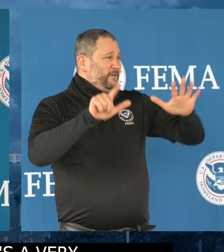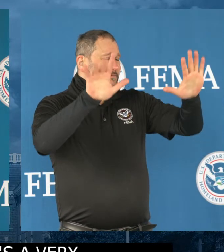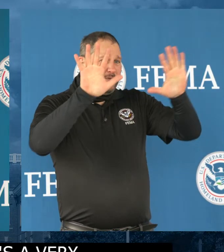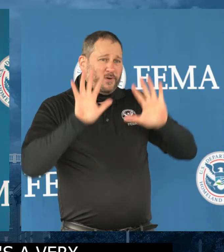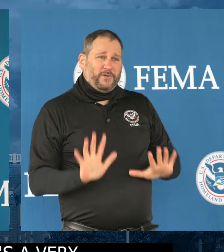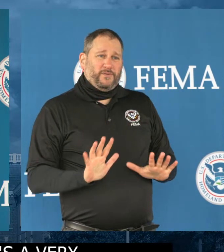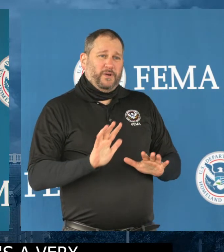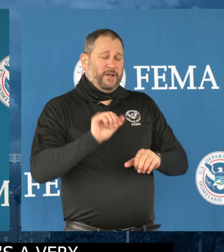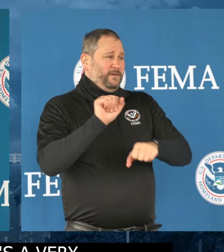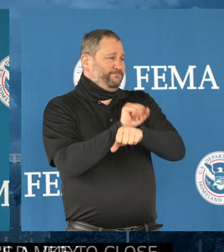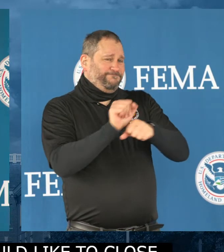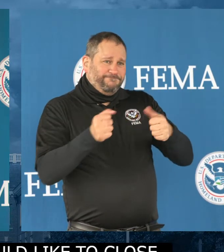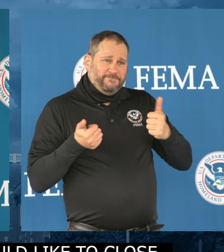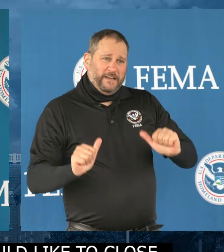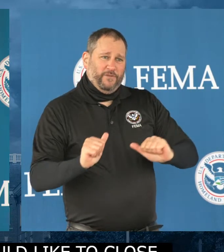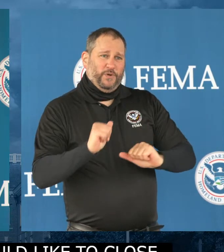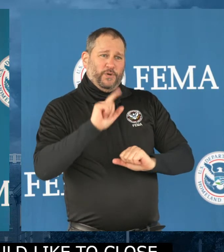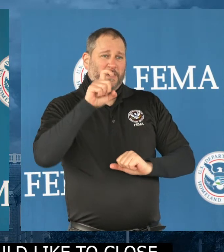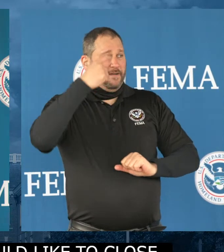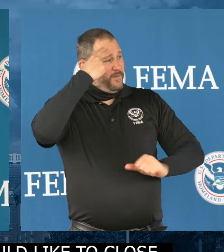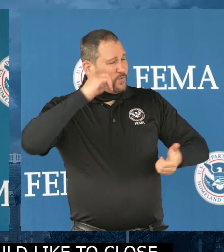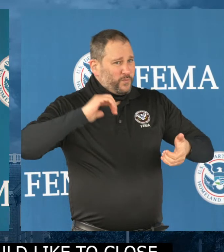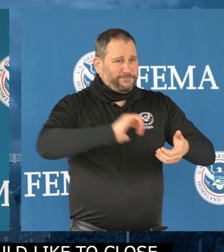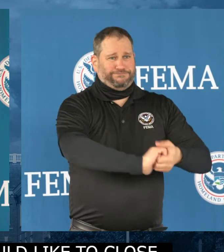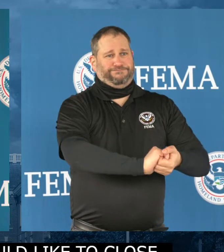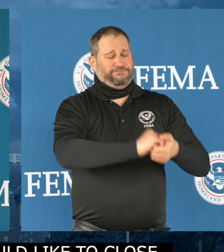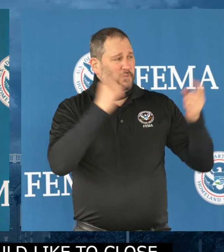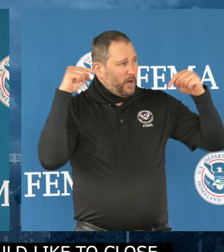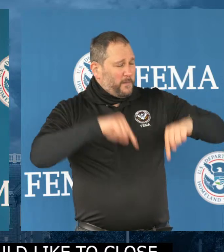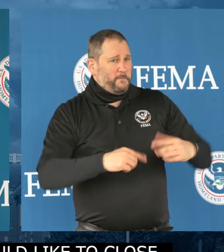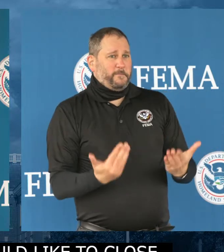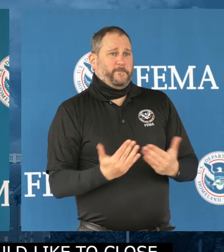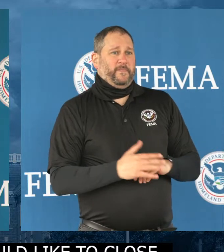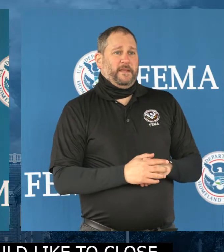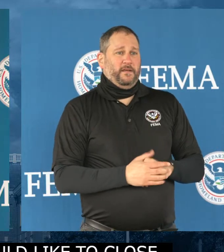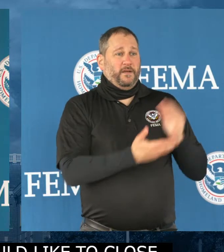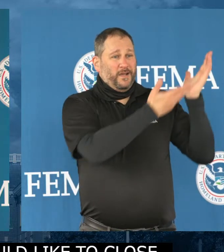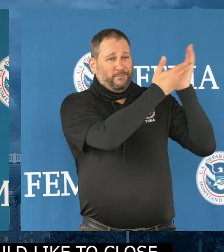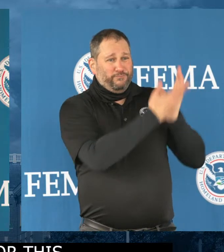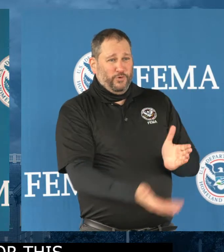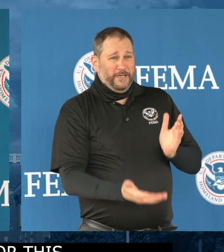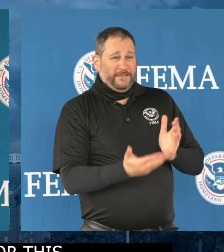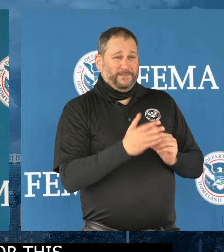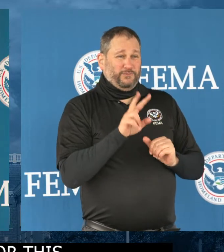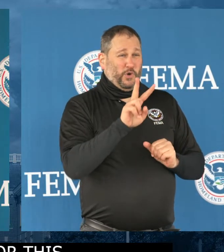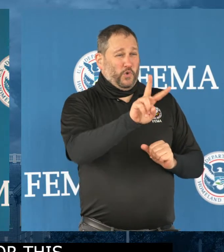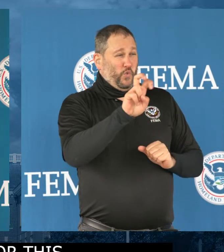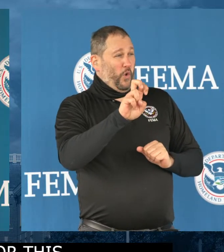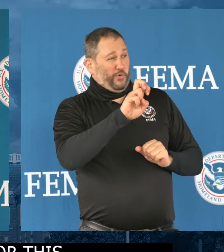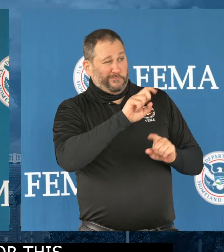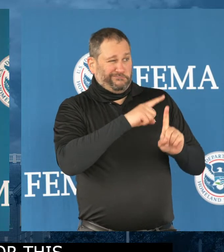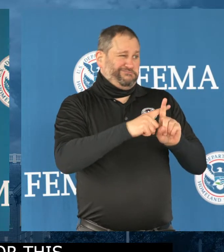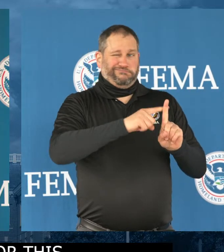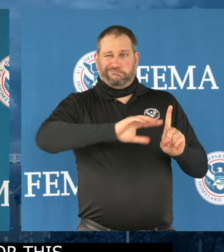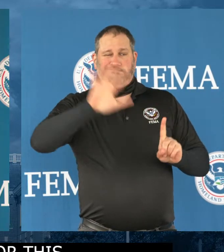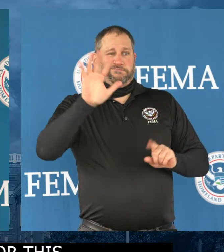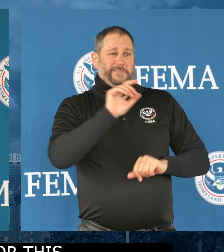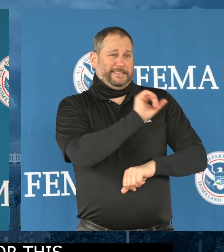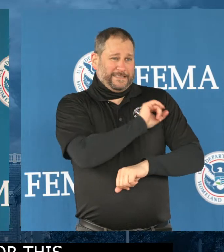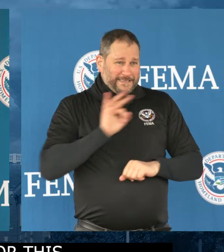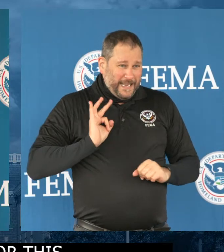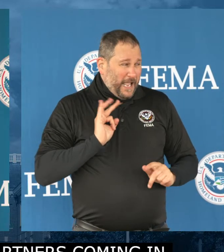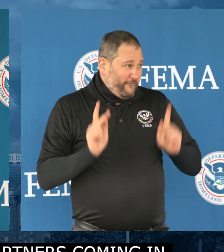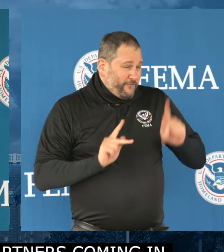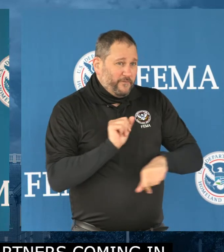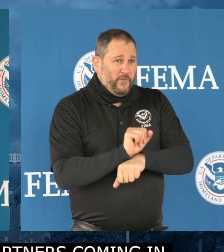Our federal partners coming in, bringing a couple hundred plus federal employees